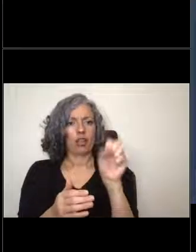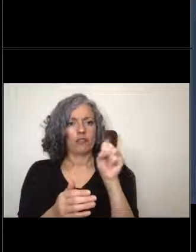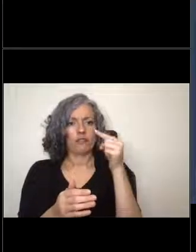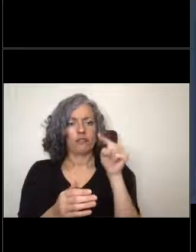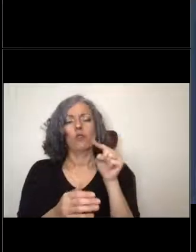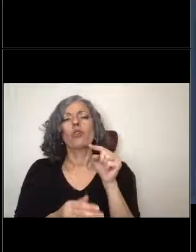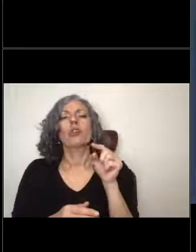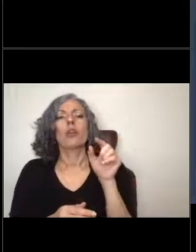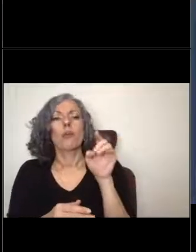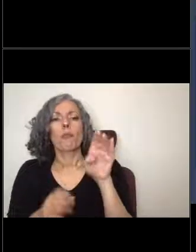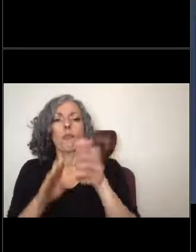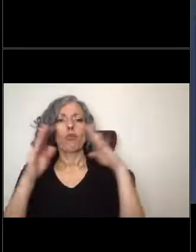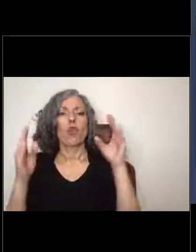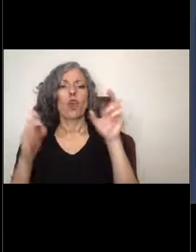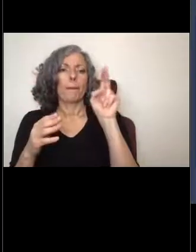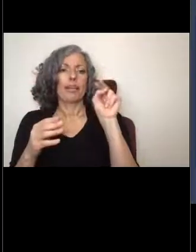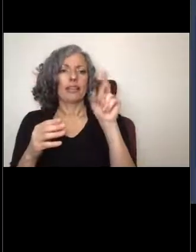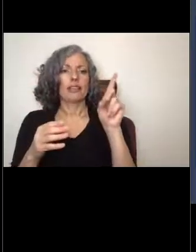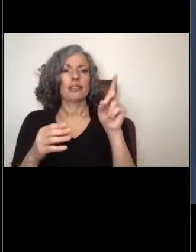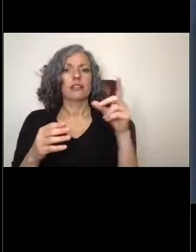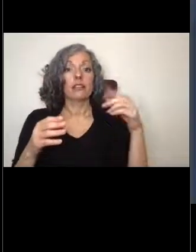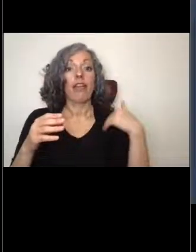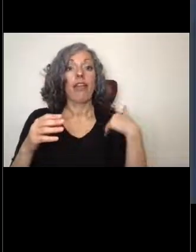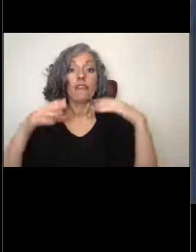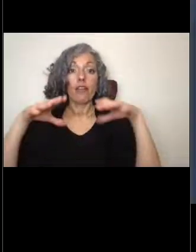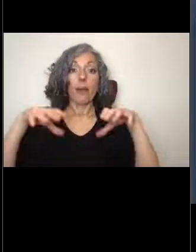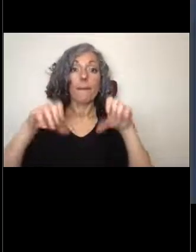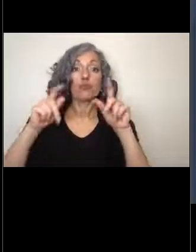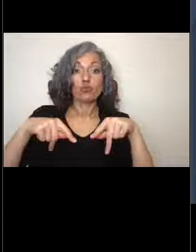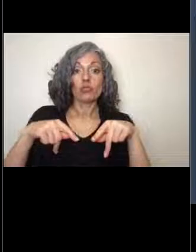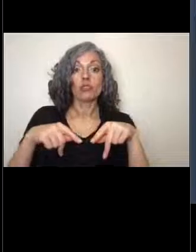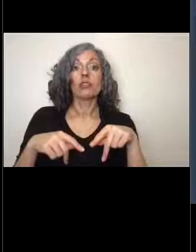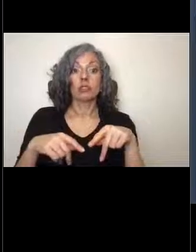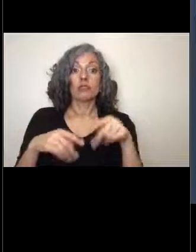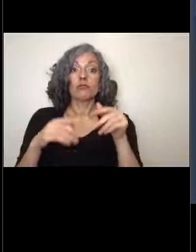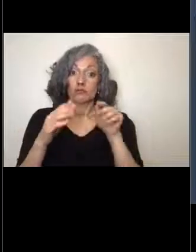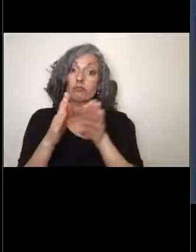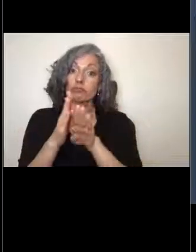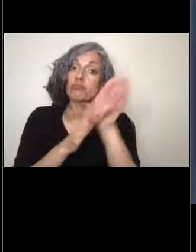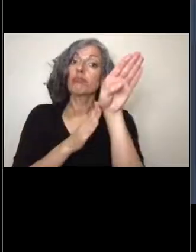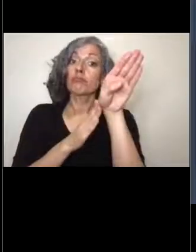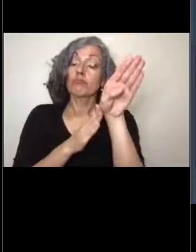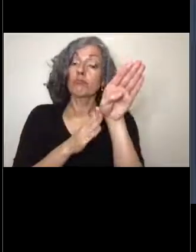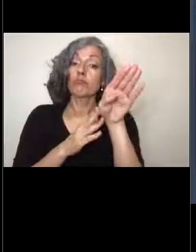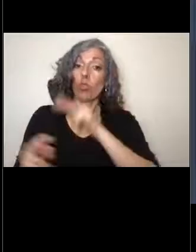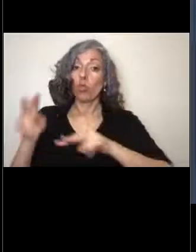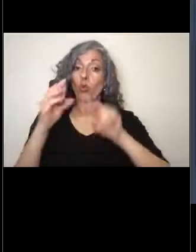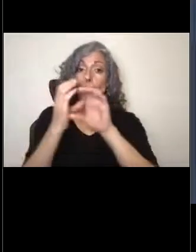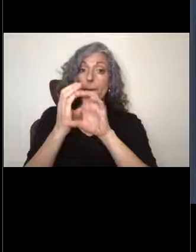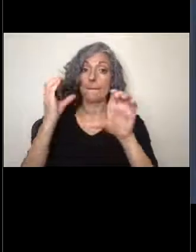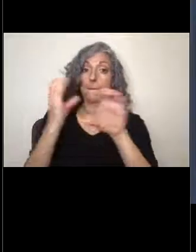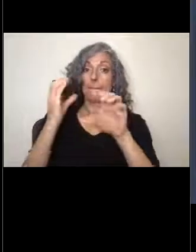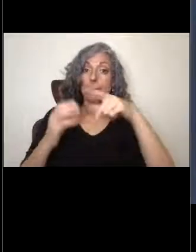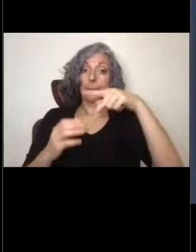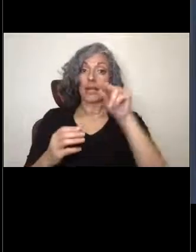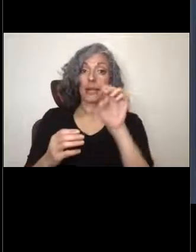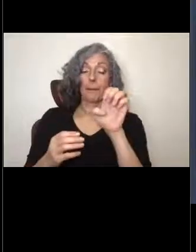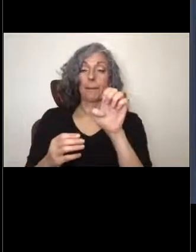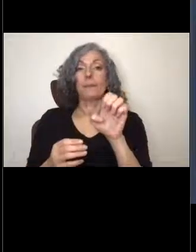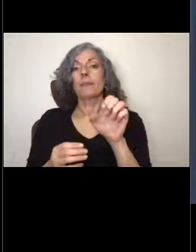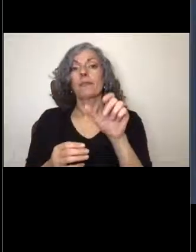Is there an opportunity to accelerate hydrogen conveyance by looking at hydrogen piping in that same kind of